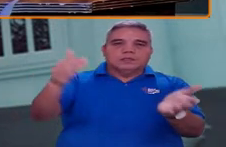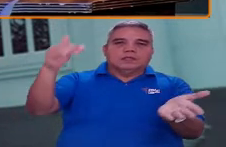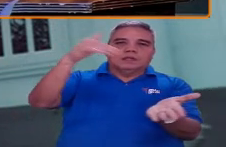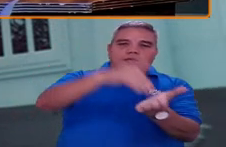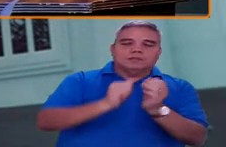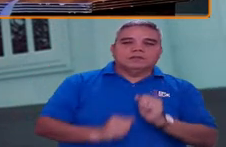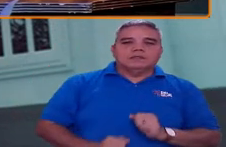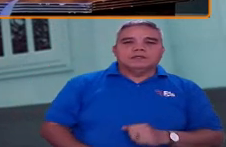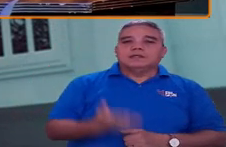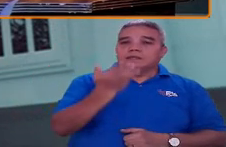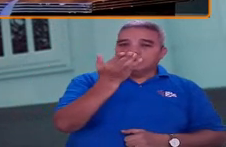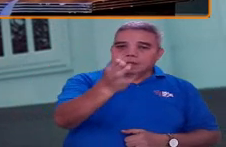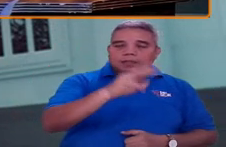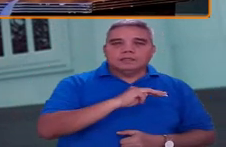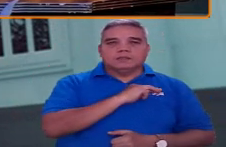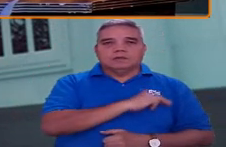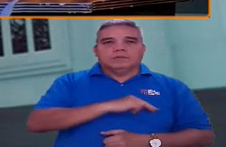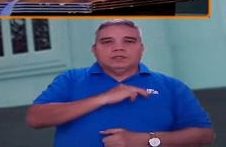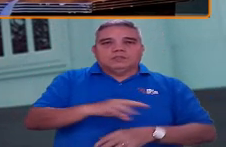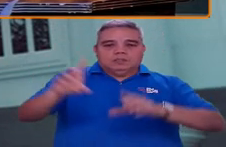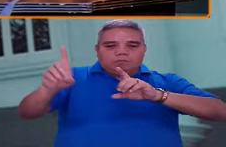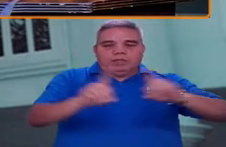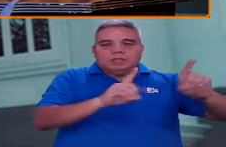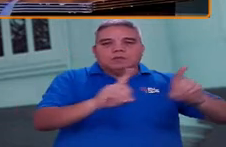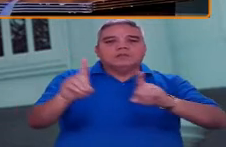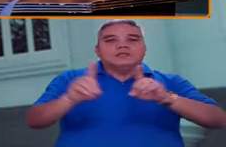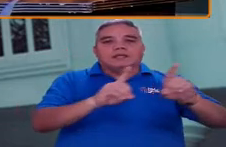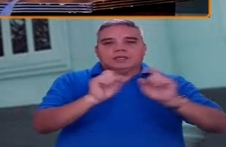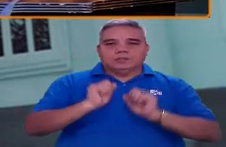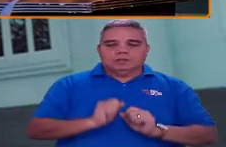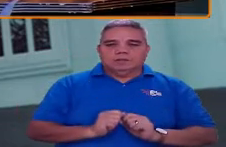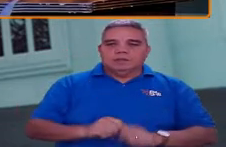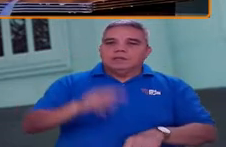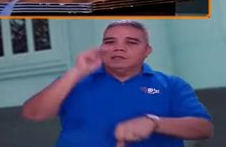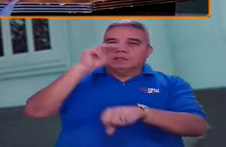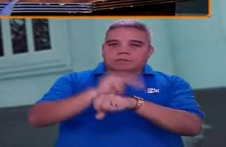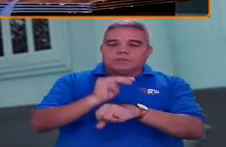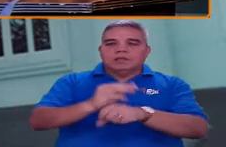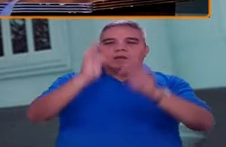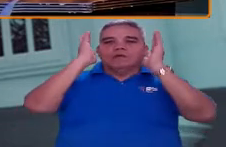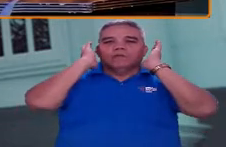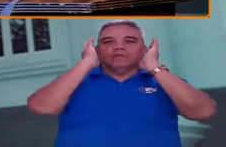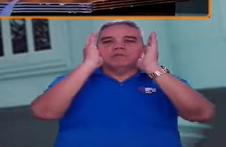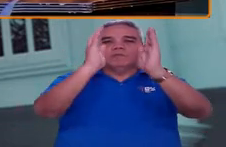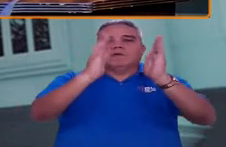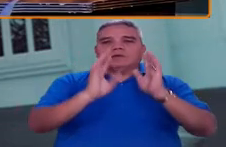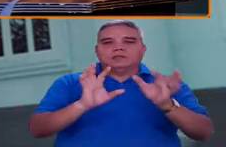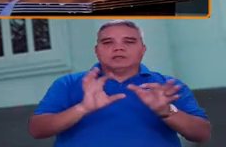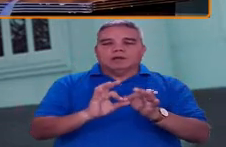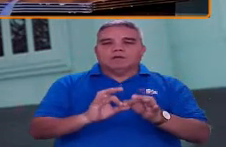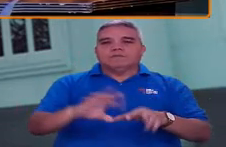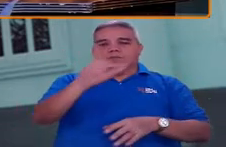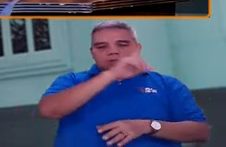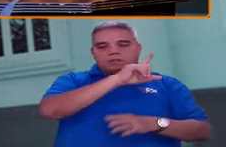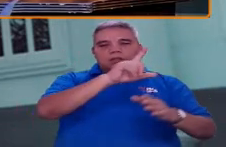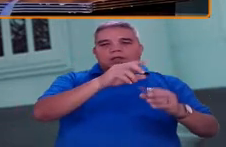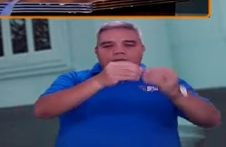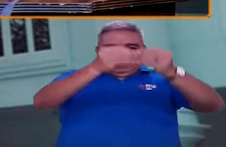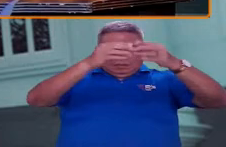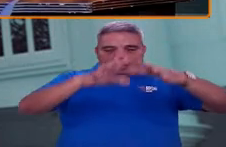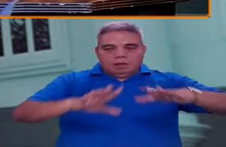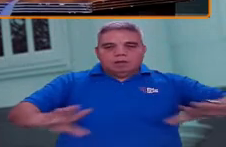Reconciliation. That is our mission. That is our ministry. We are focused on the reconciling of the